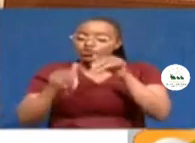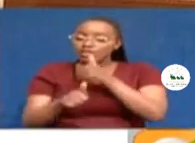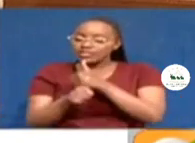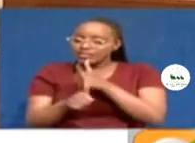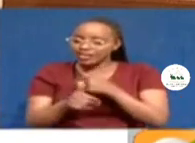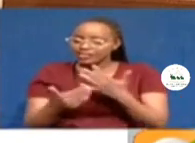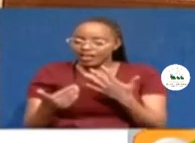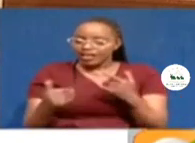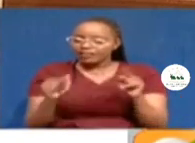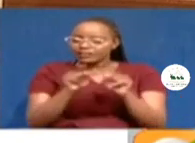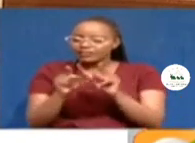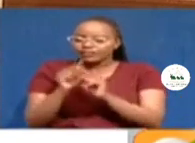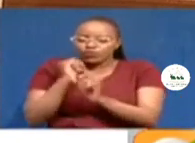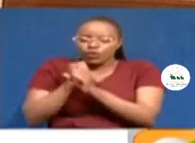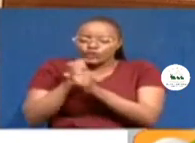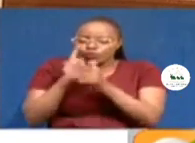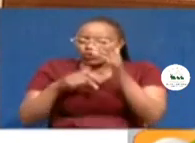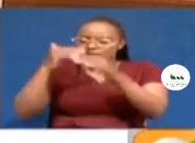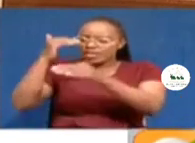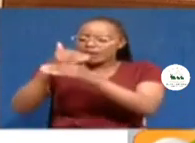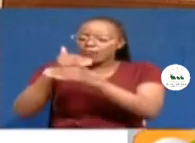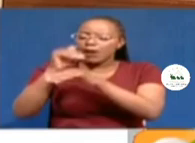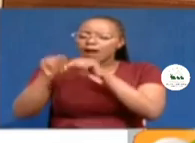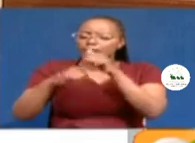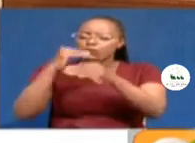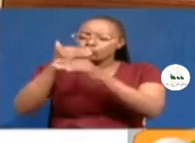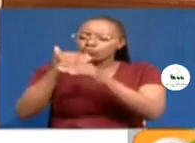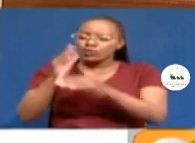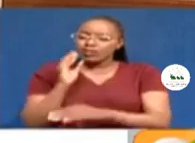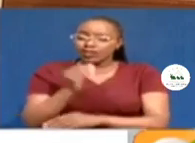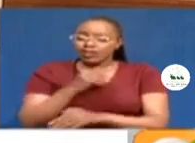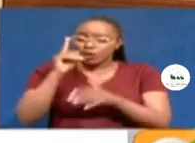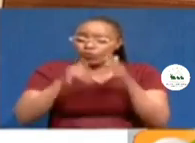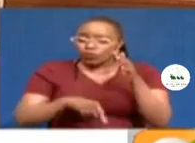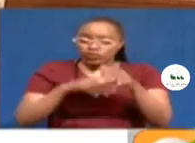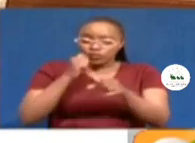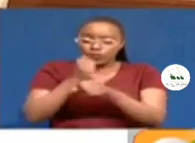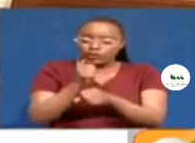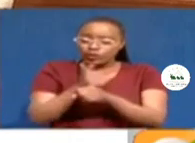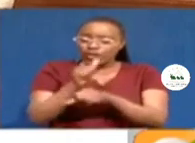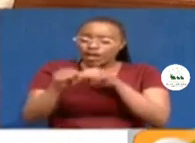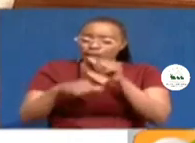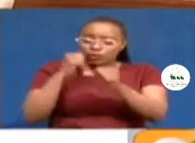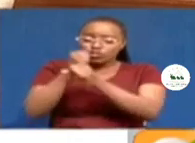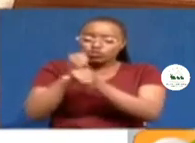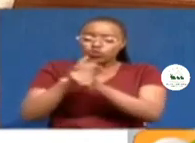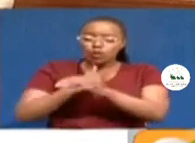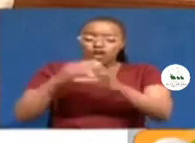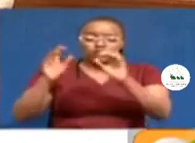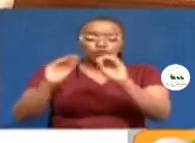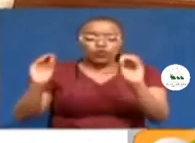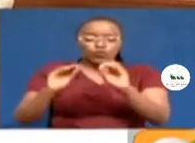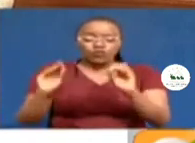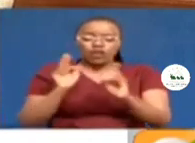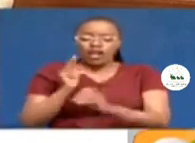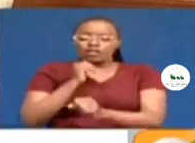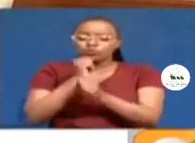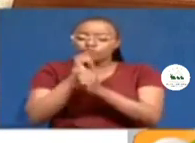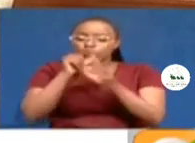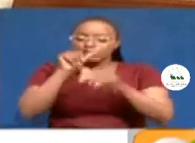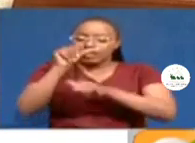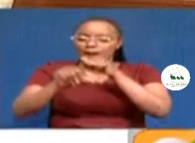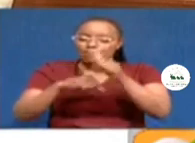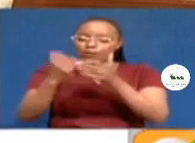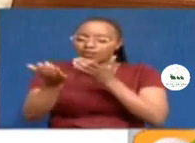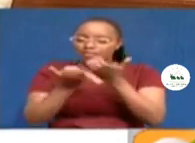disaster? What are we doing about our borders? What are we doing about unemployment? What are we doing about